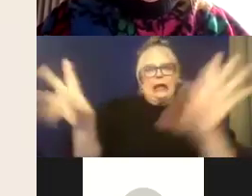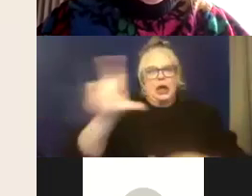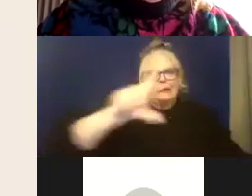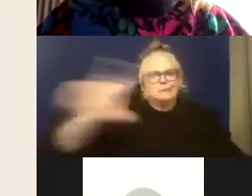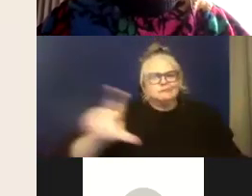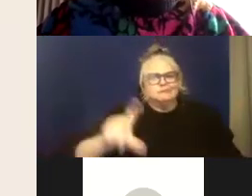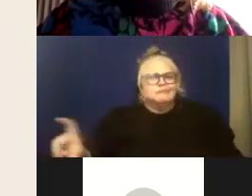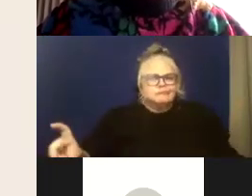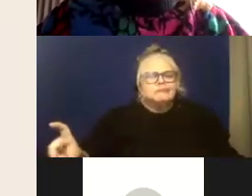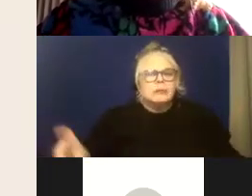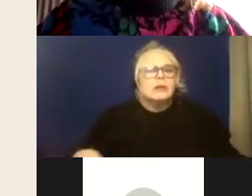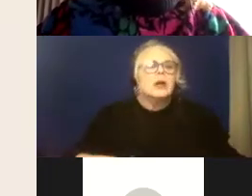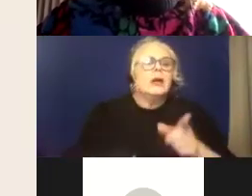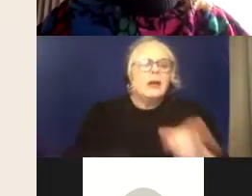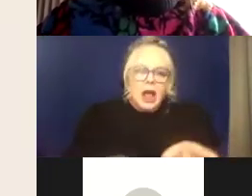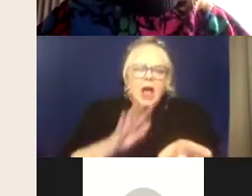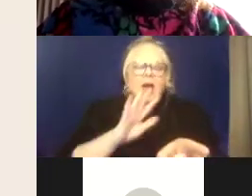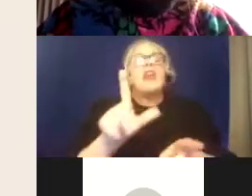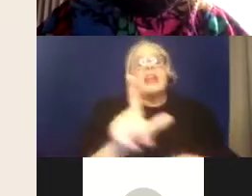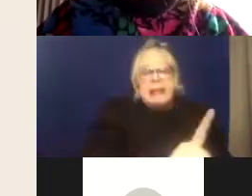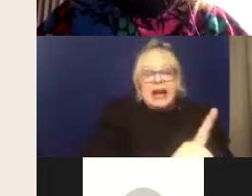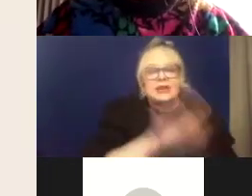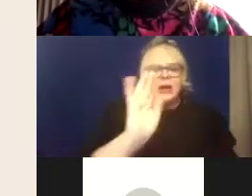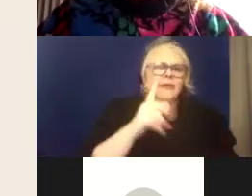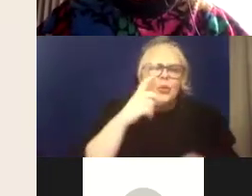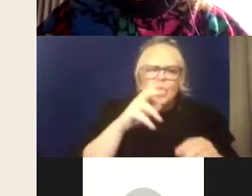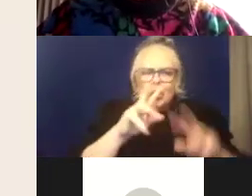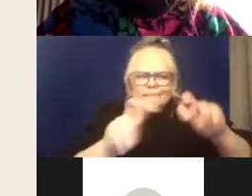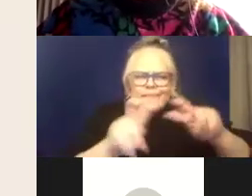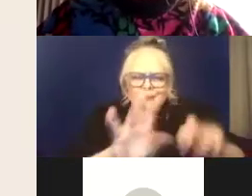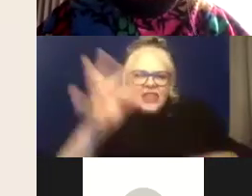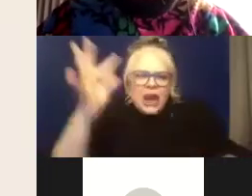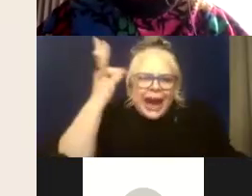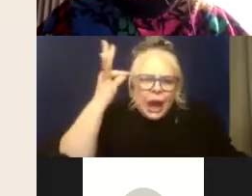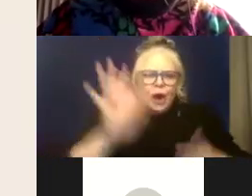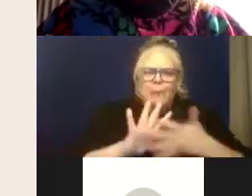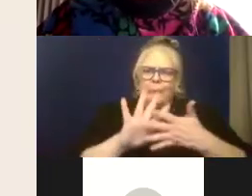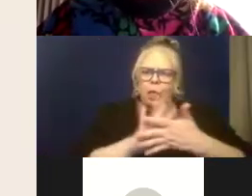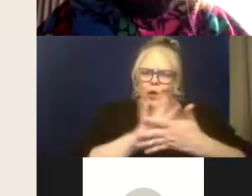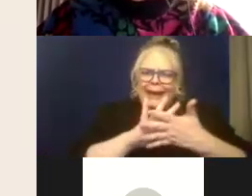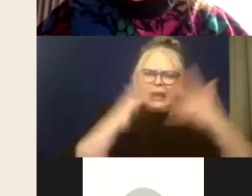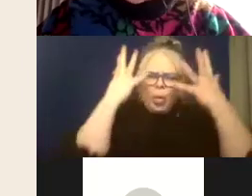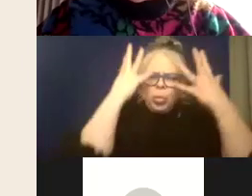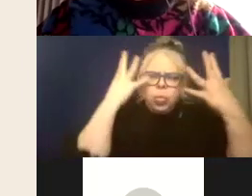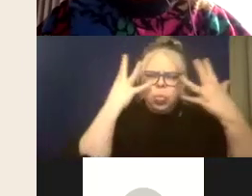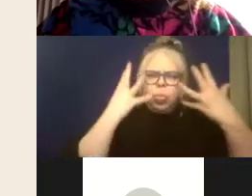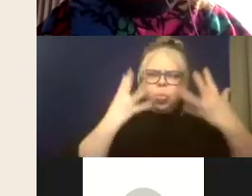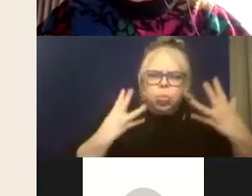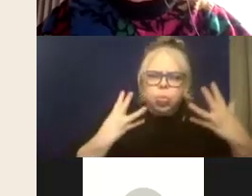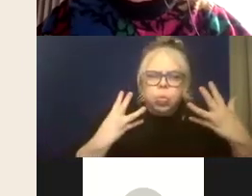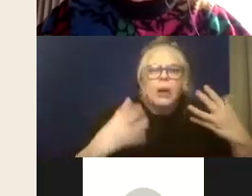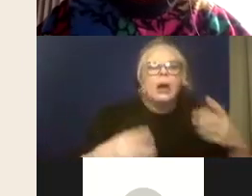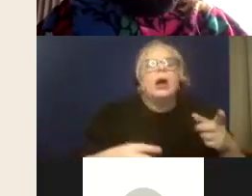from this time period. So that's another thing to look for, is unusual or unexplained